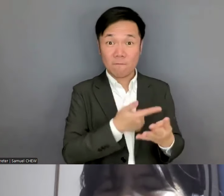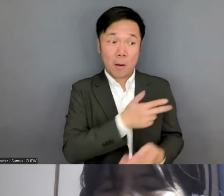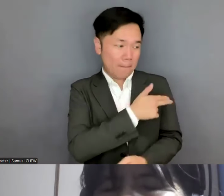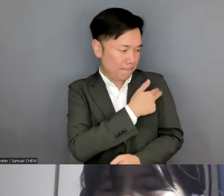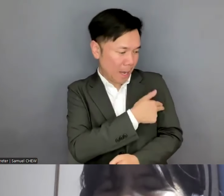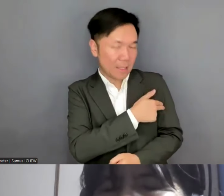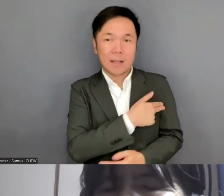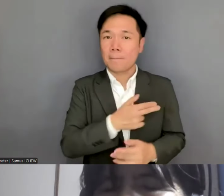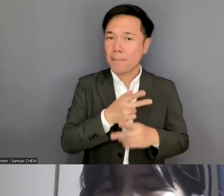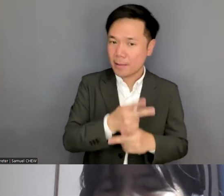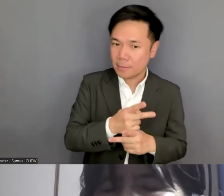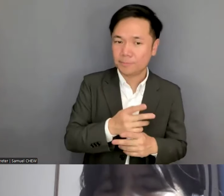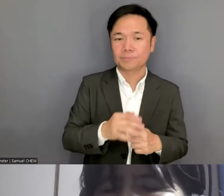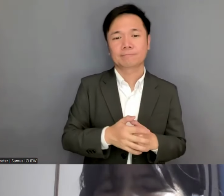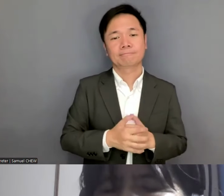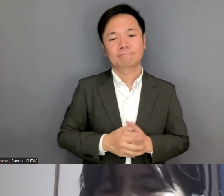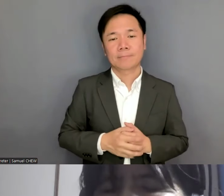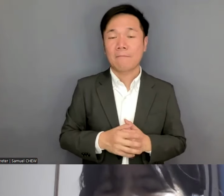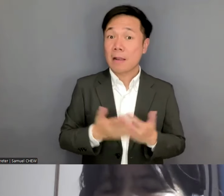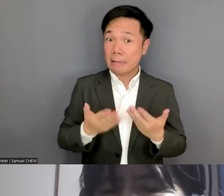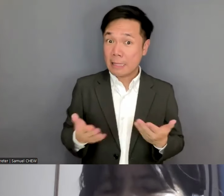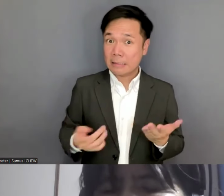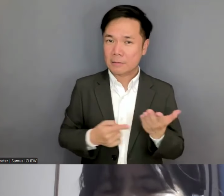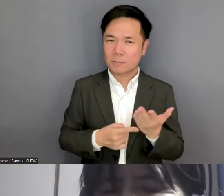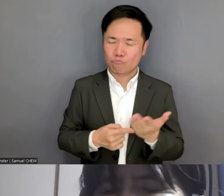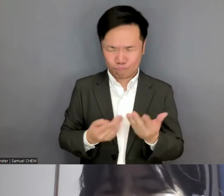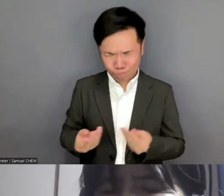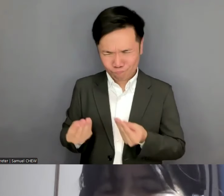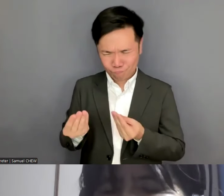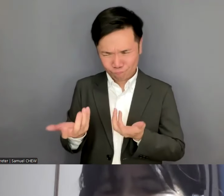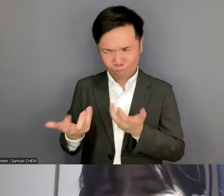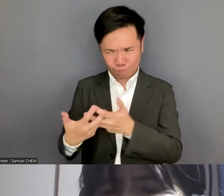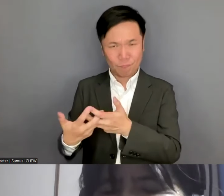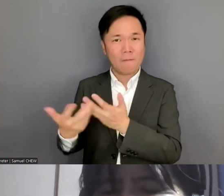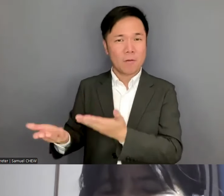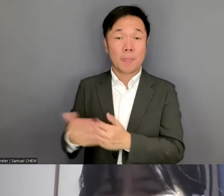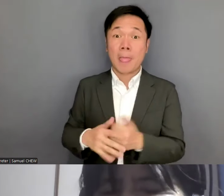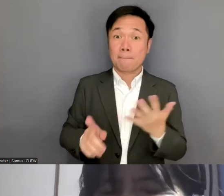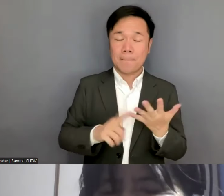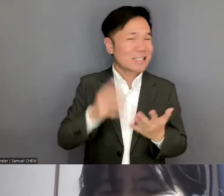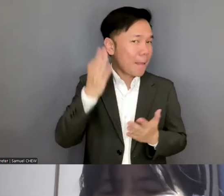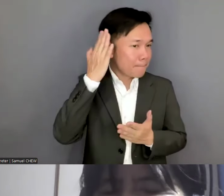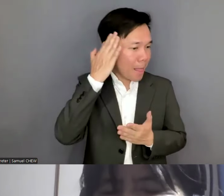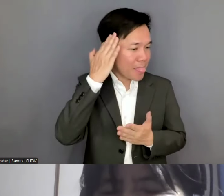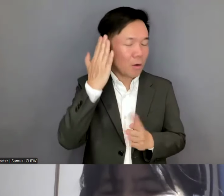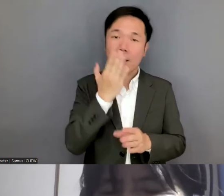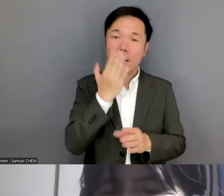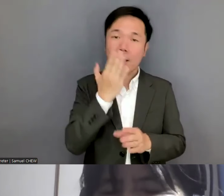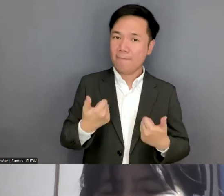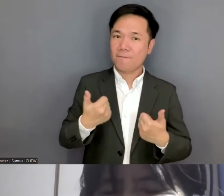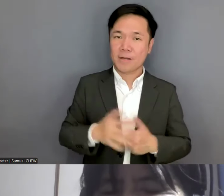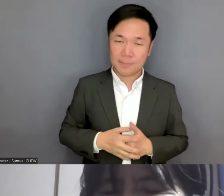assistive devices. And then we also have an issue in mental health support and counseling